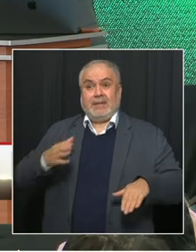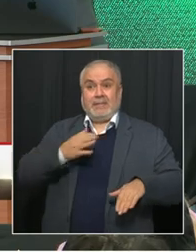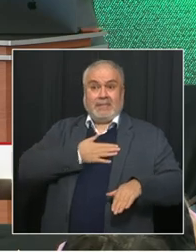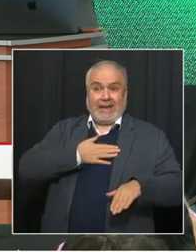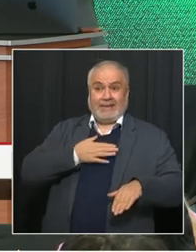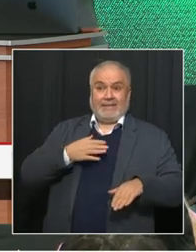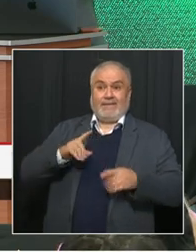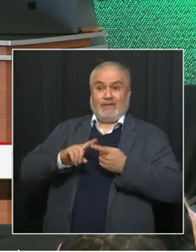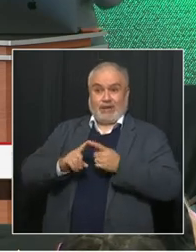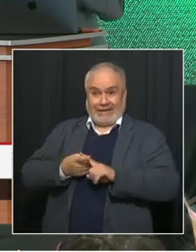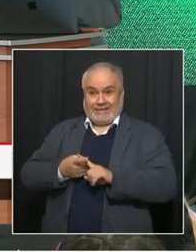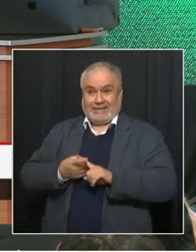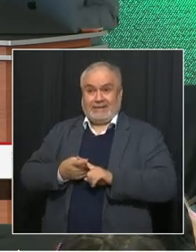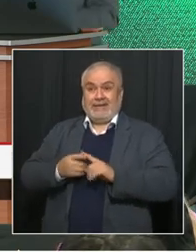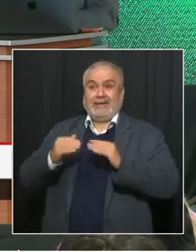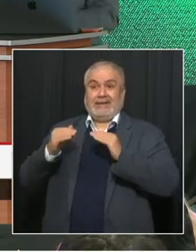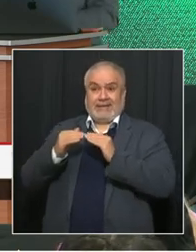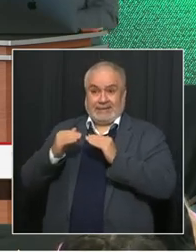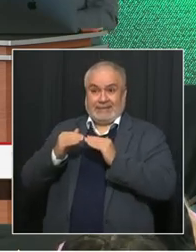are experiencing